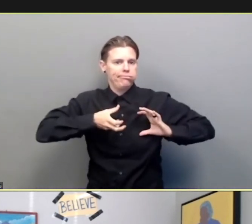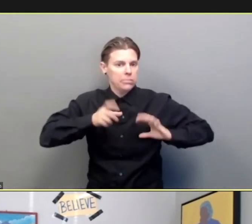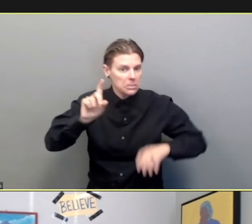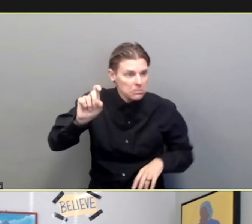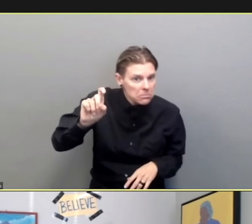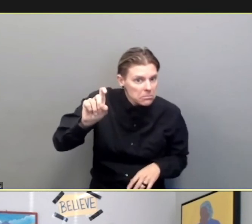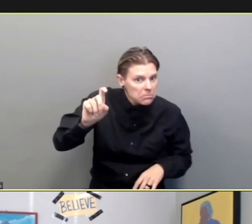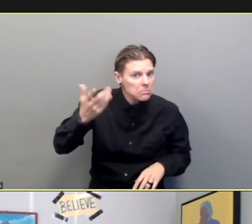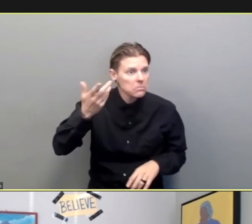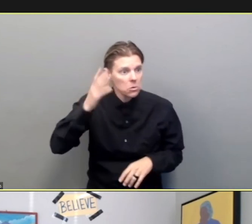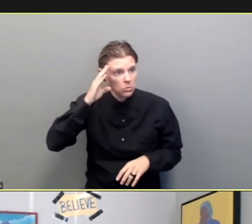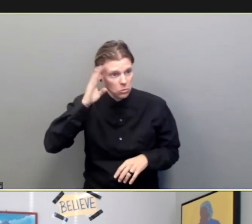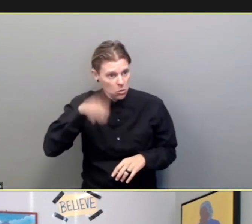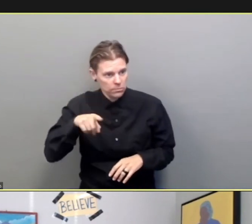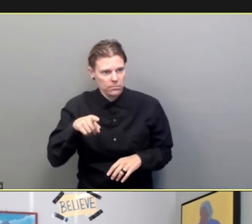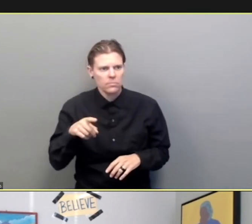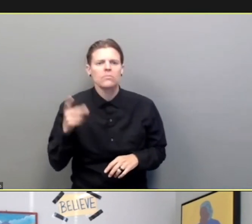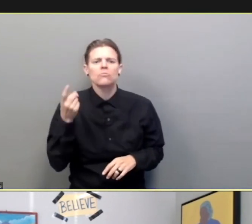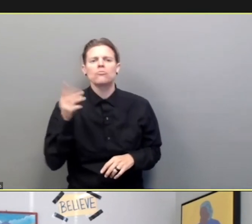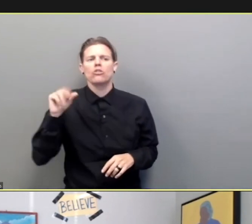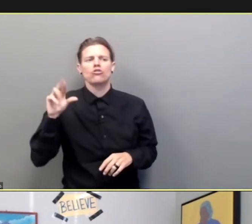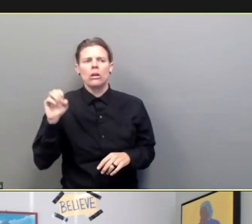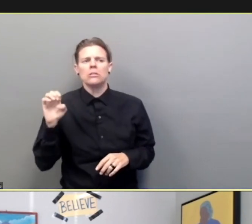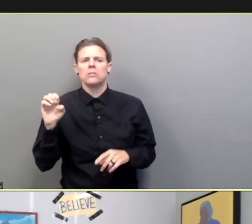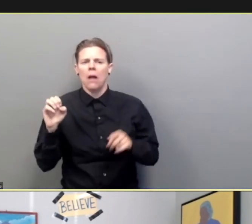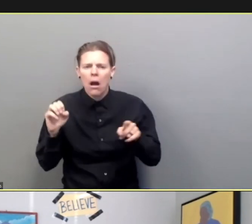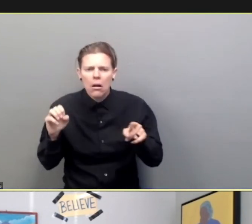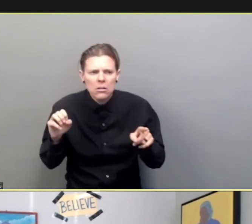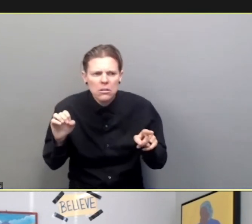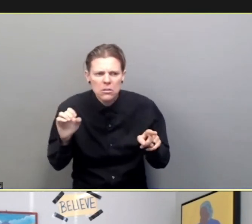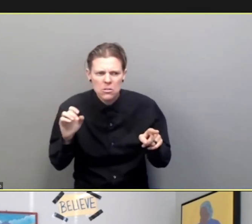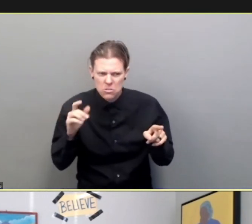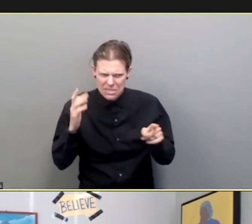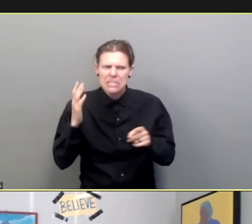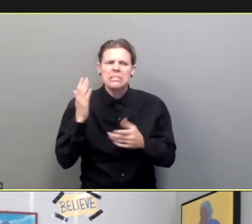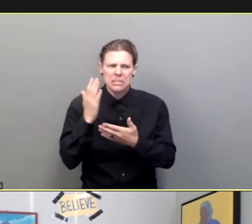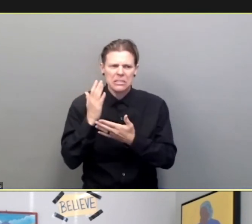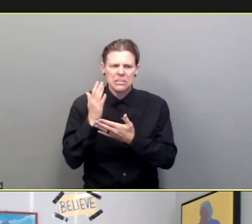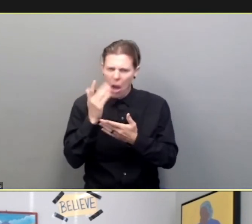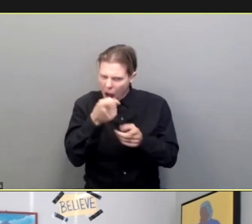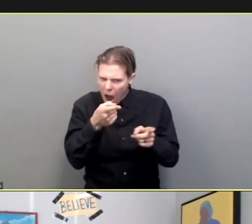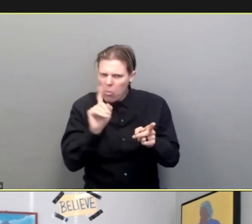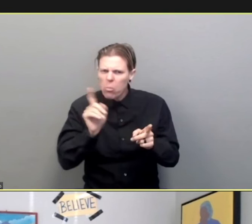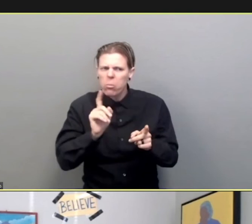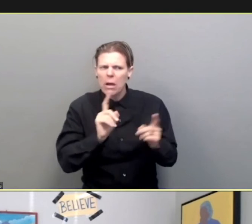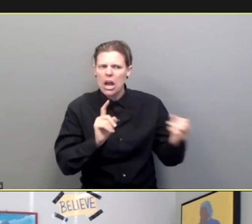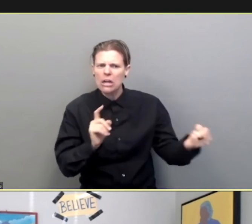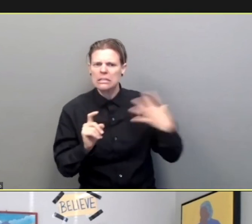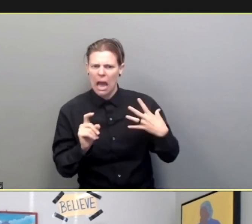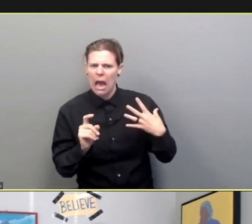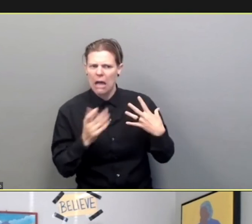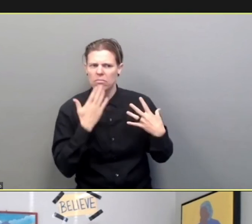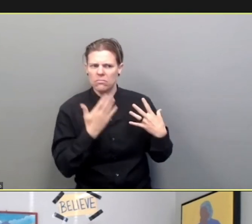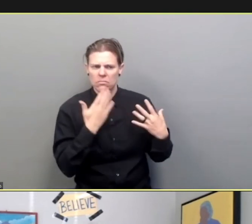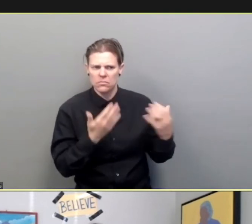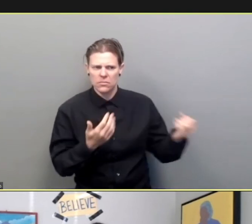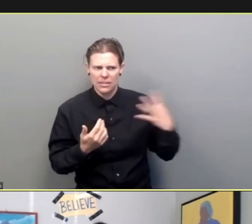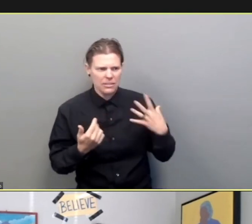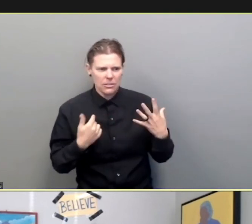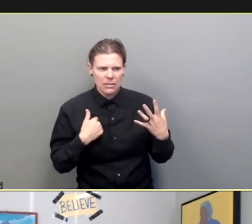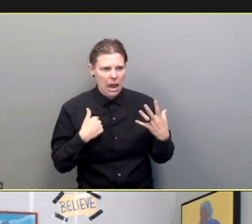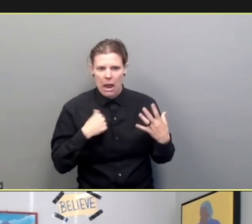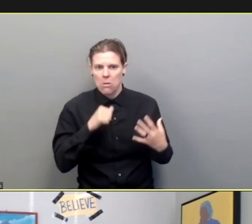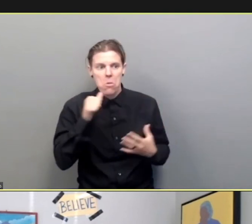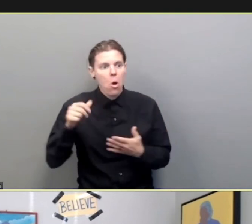Yeah, somebody said that to us in advance. So thanks very much, because I don't read the French newspapers